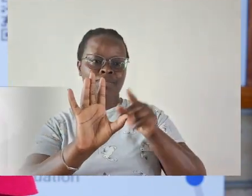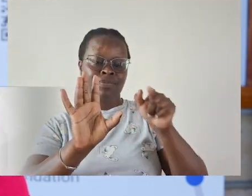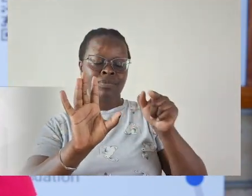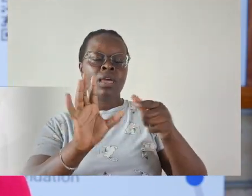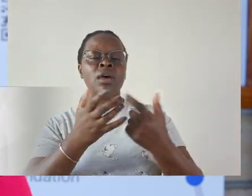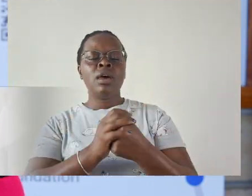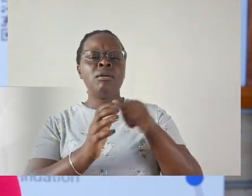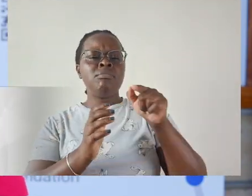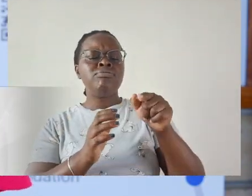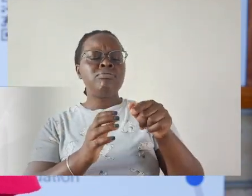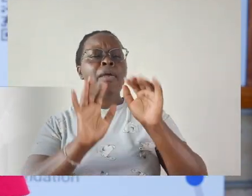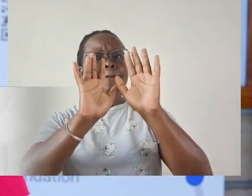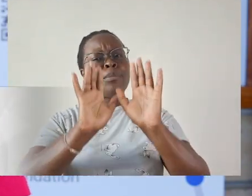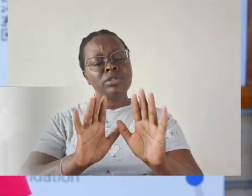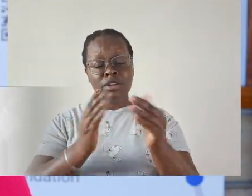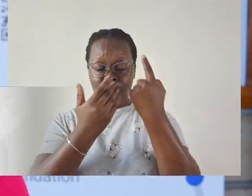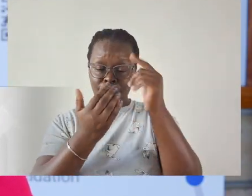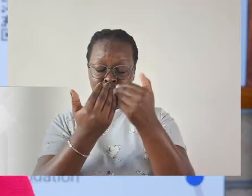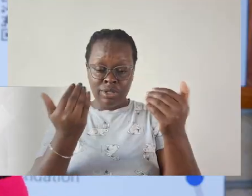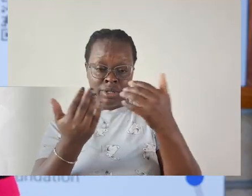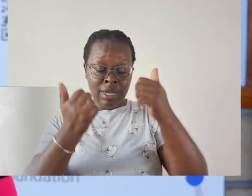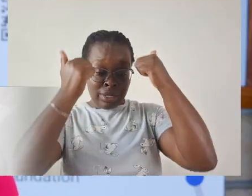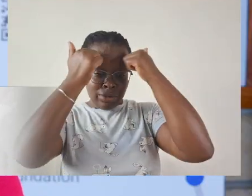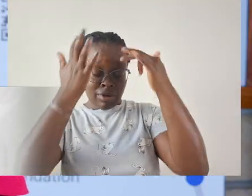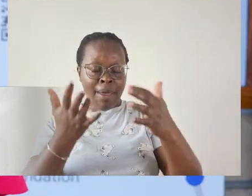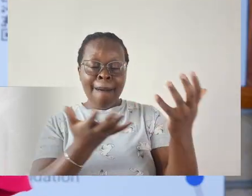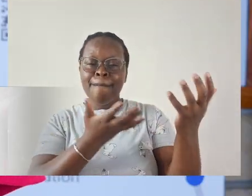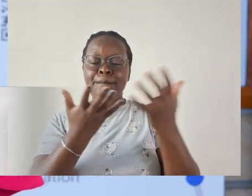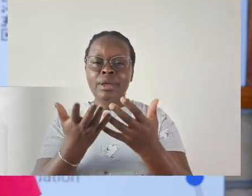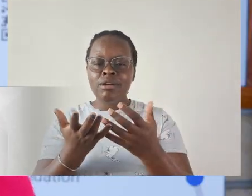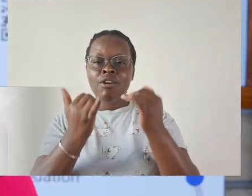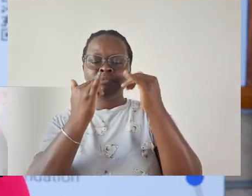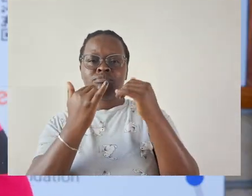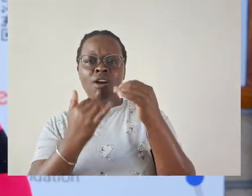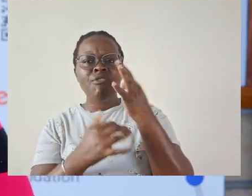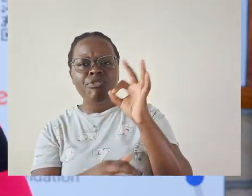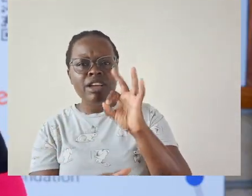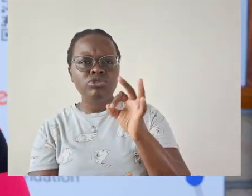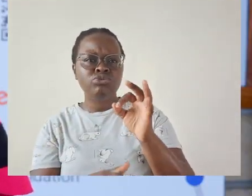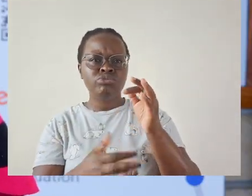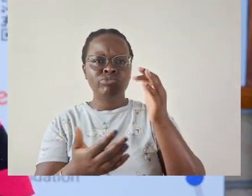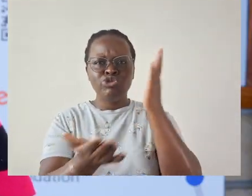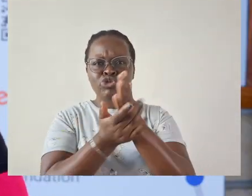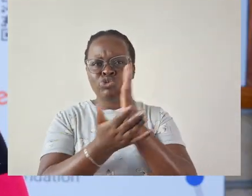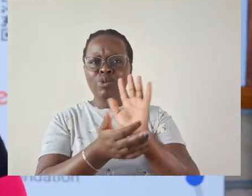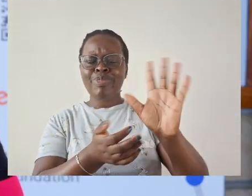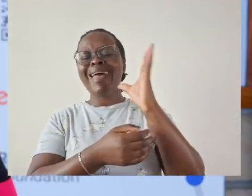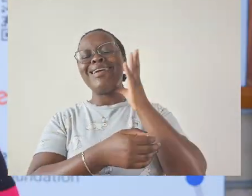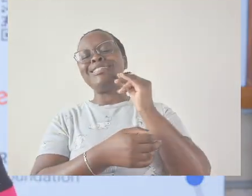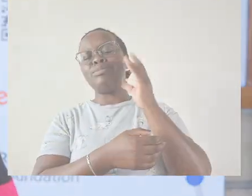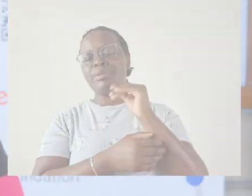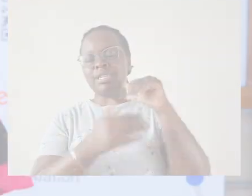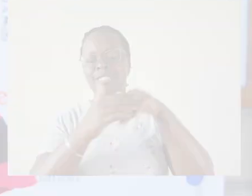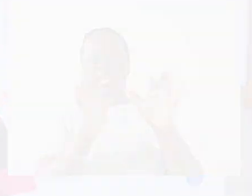learner agency and problem solving. Students often bring fresh, practical insights grounded in their lived experiences with technology